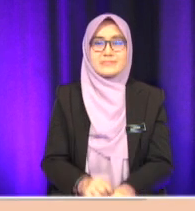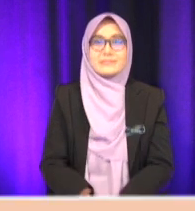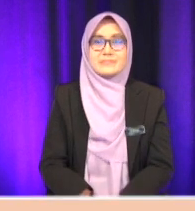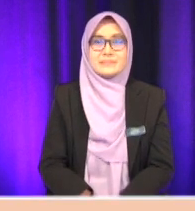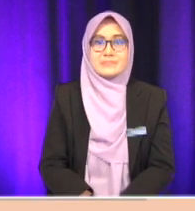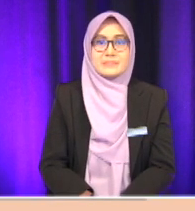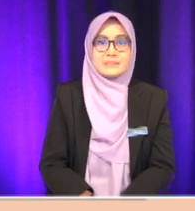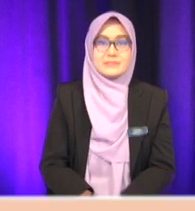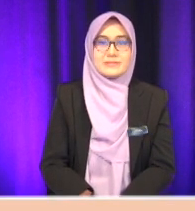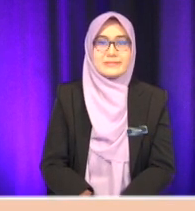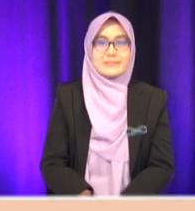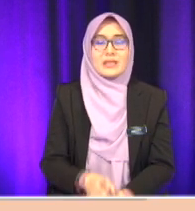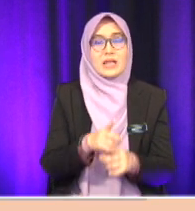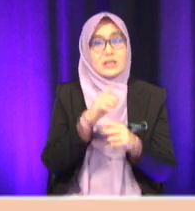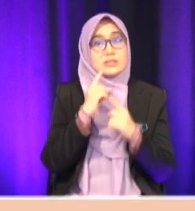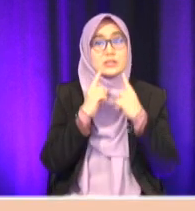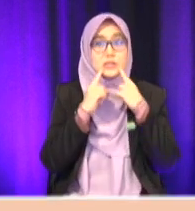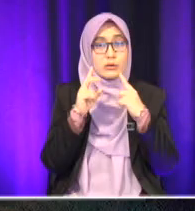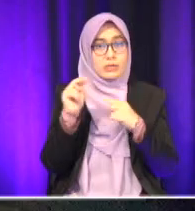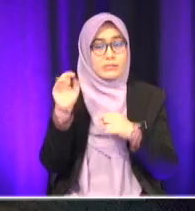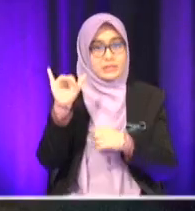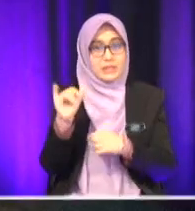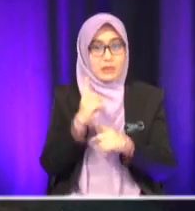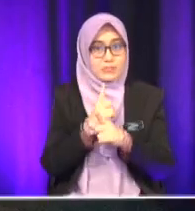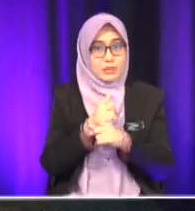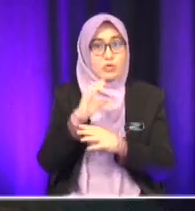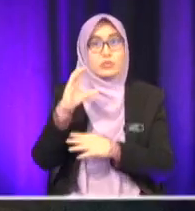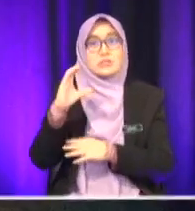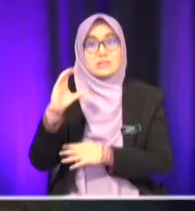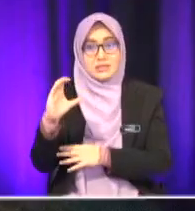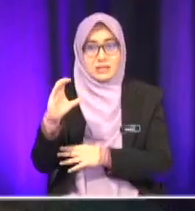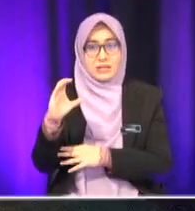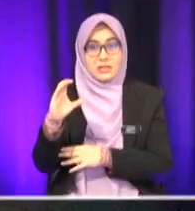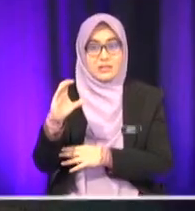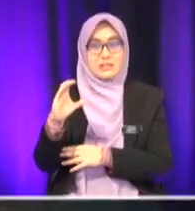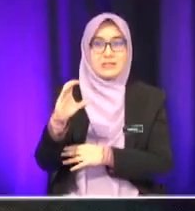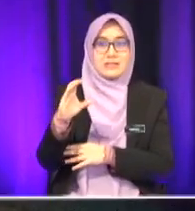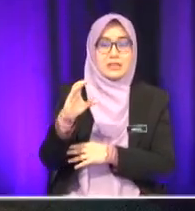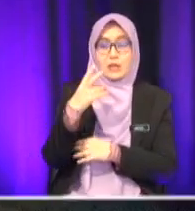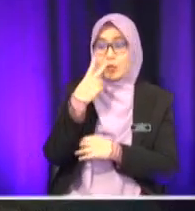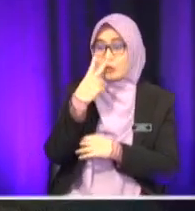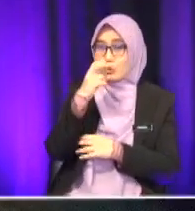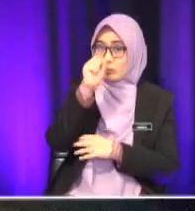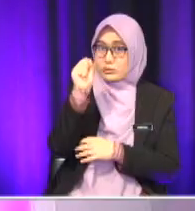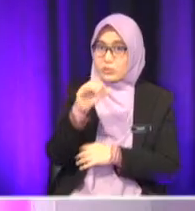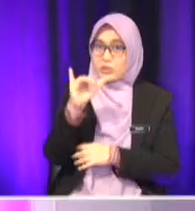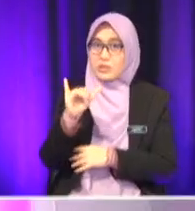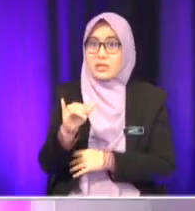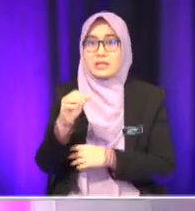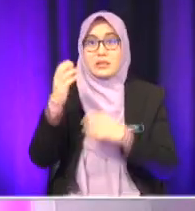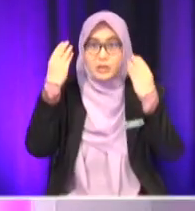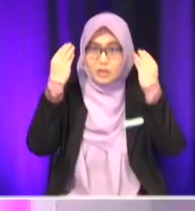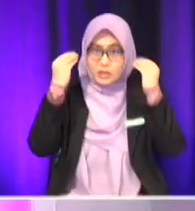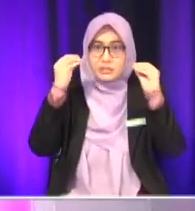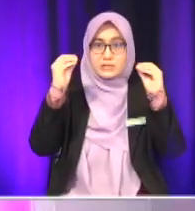is C. C. All right. Looks like the questions that Madam Eileen has presented, or the simple questions, seem to be